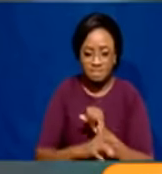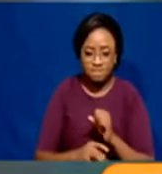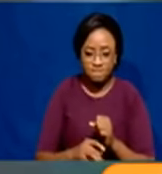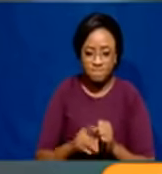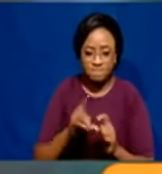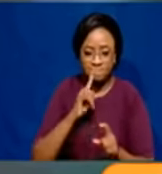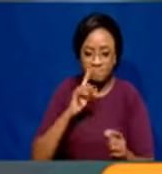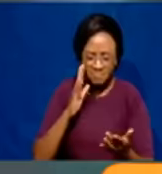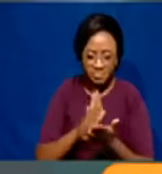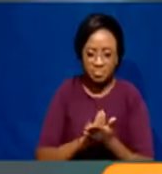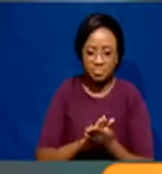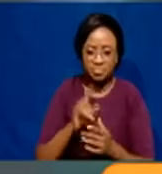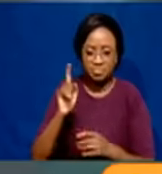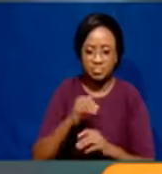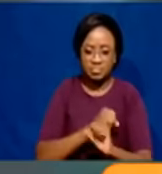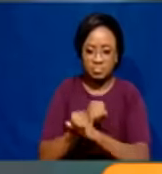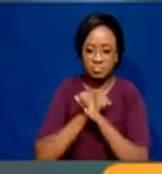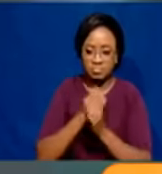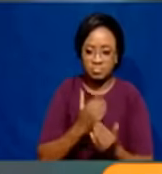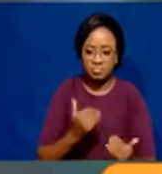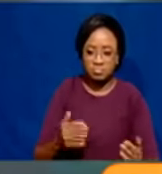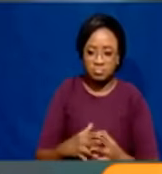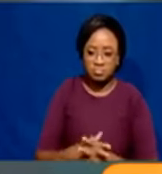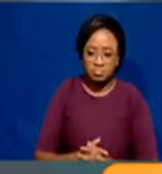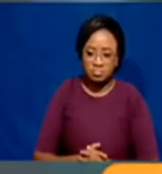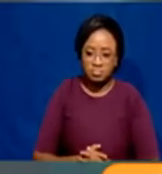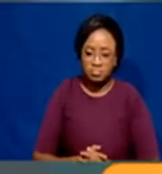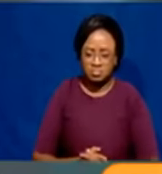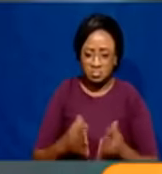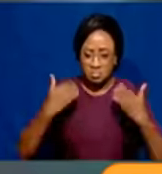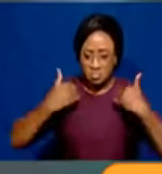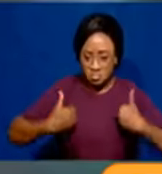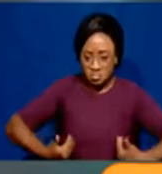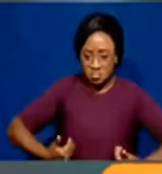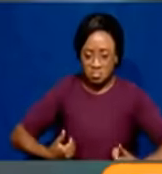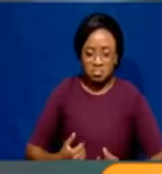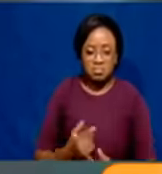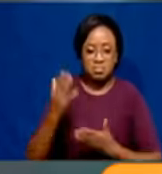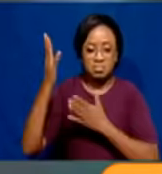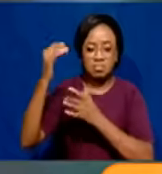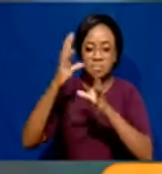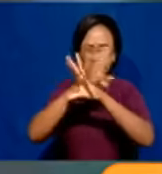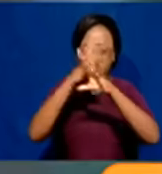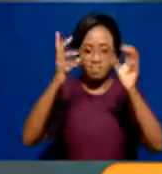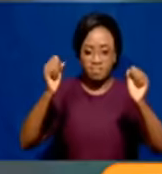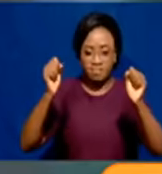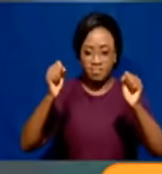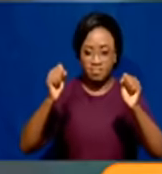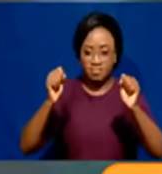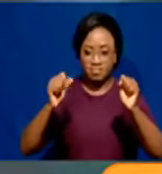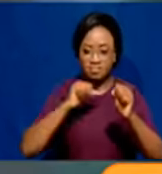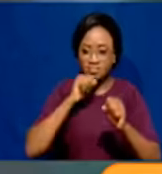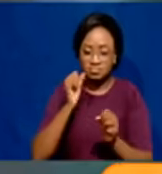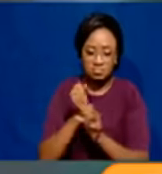to protecting children. Then she said, "As a Hungarian, I would expect the president of Hungary not to